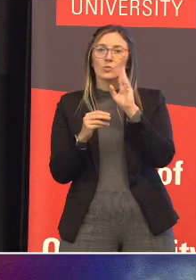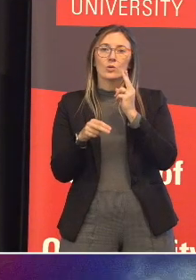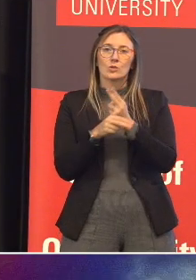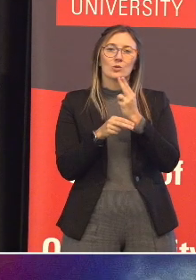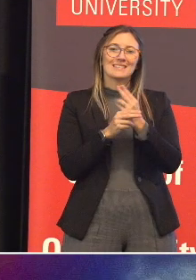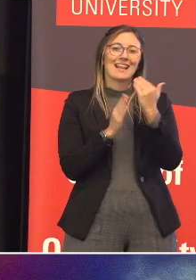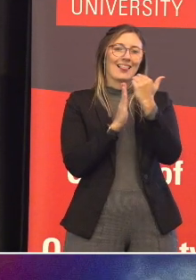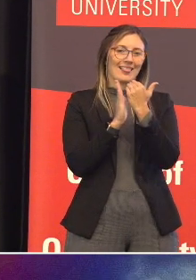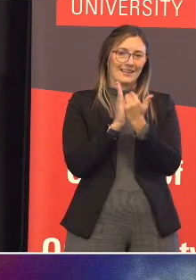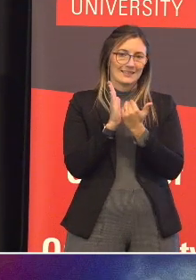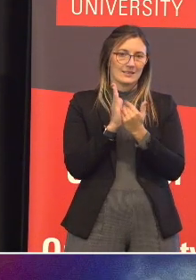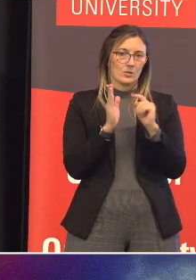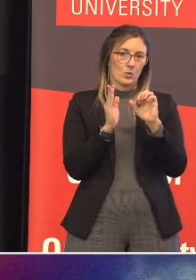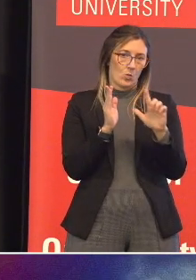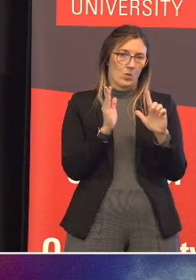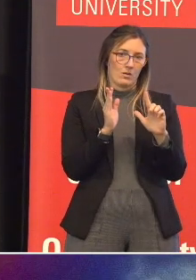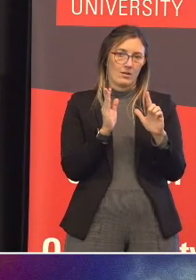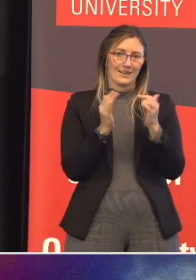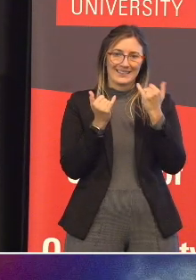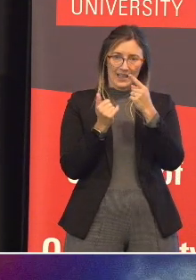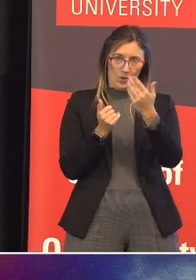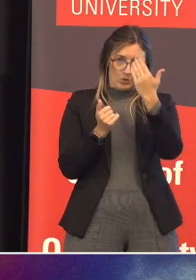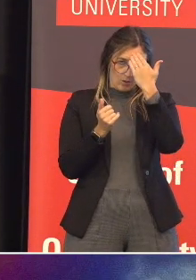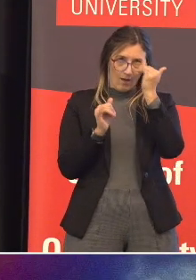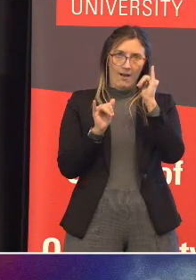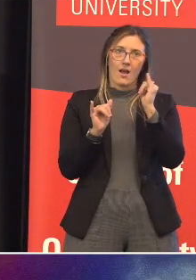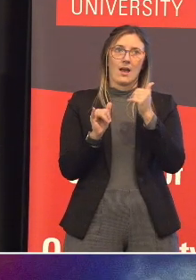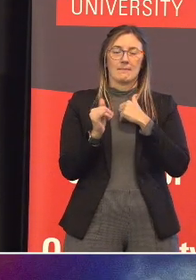in any program you're going to be creating in.